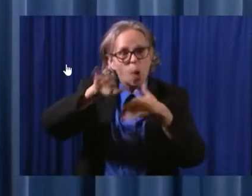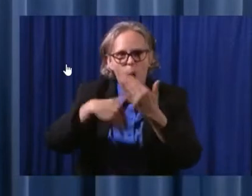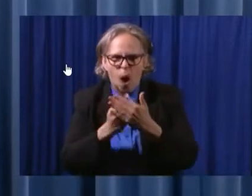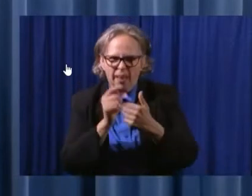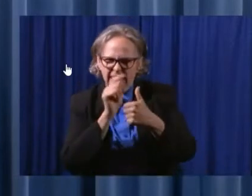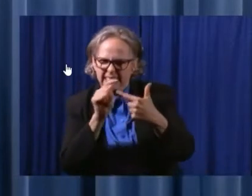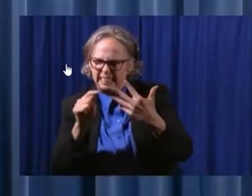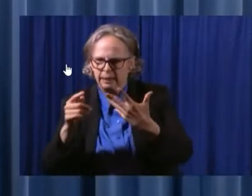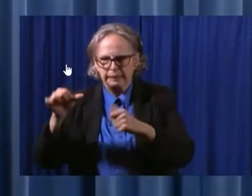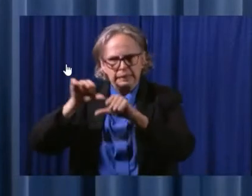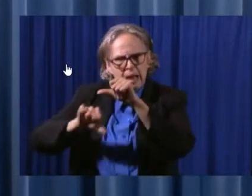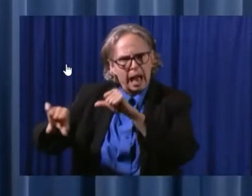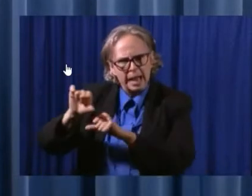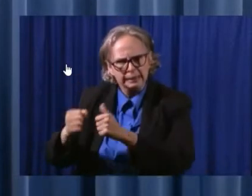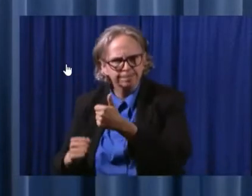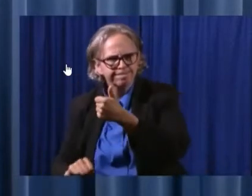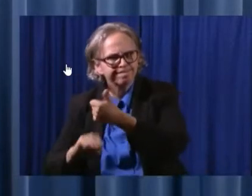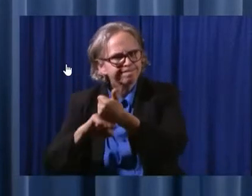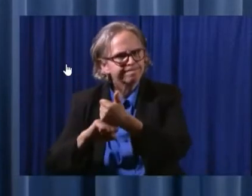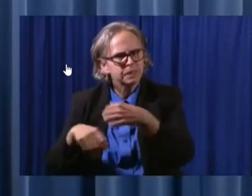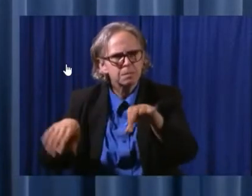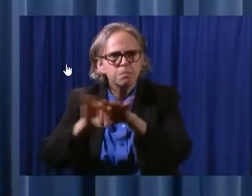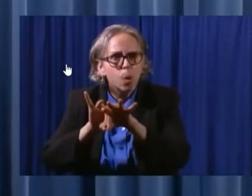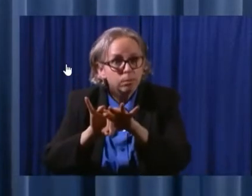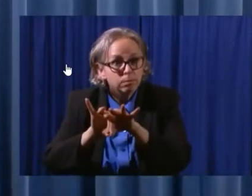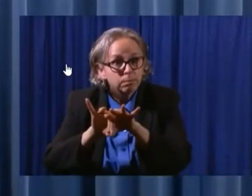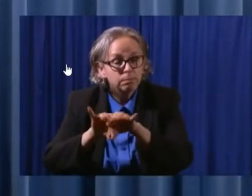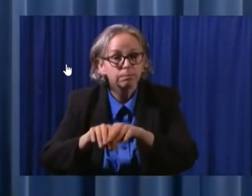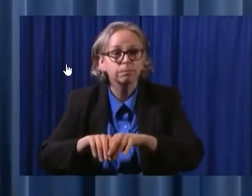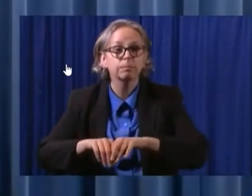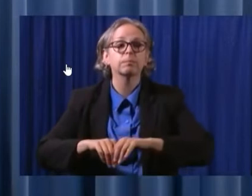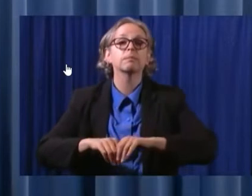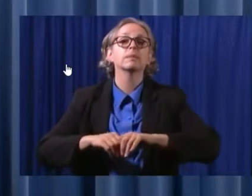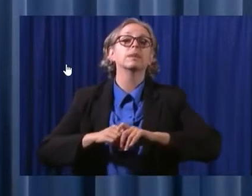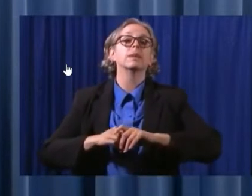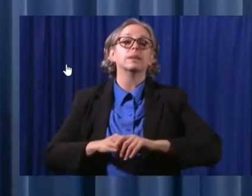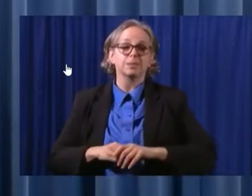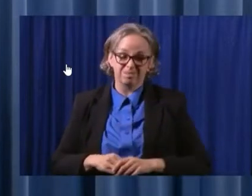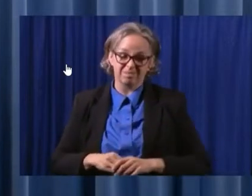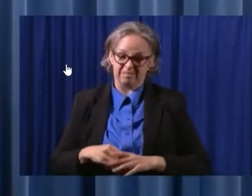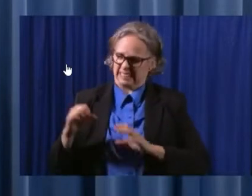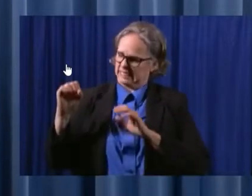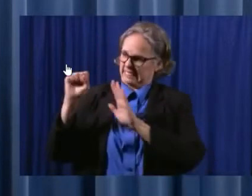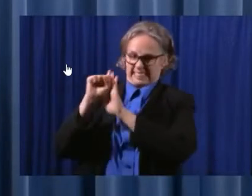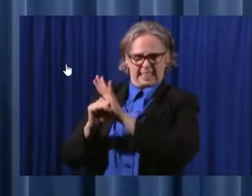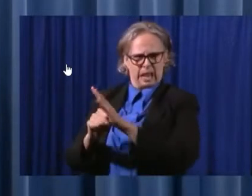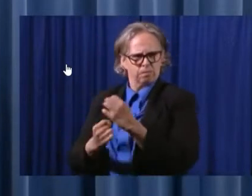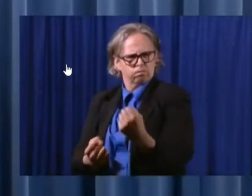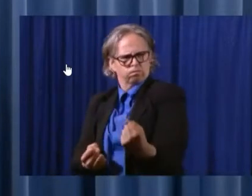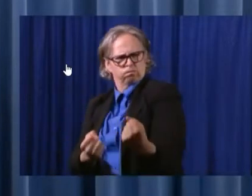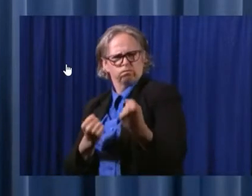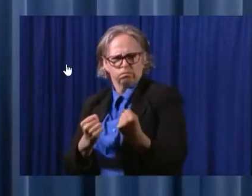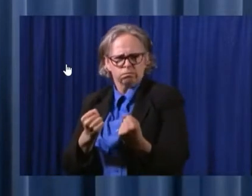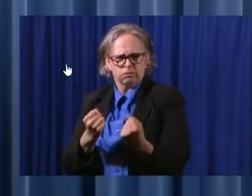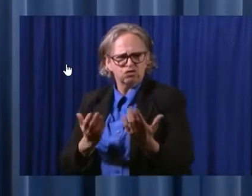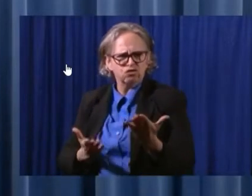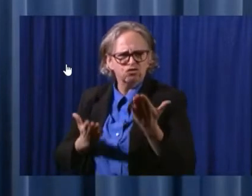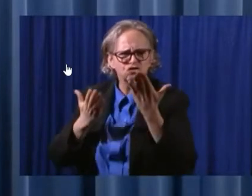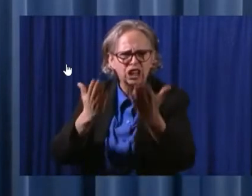It is the state's strong recommendation that children third grade and up